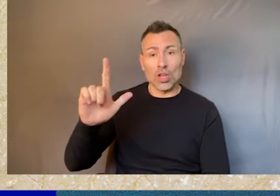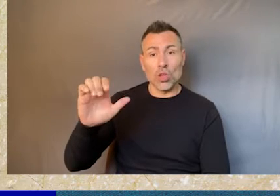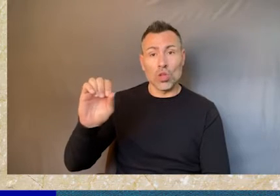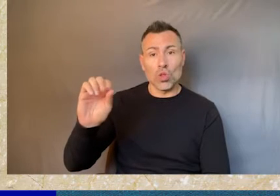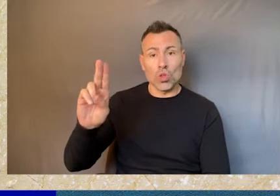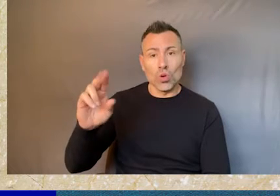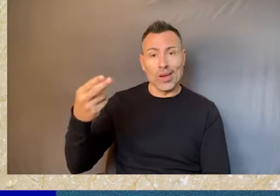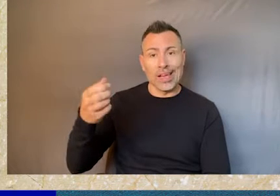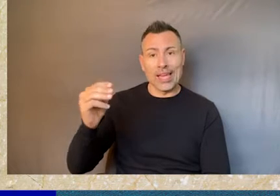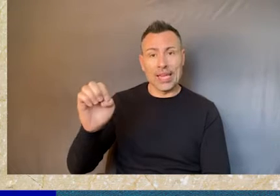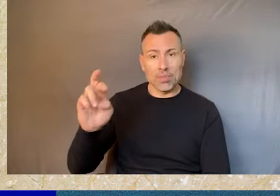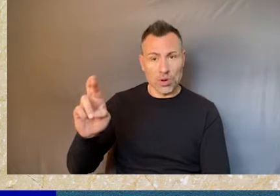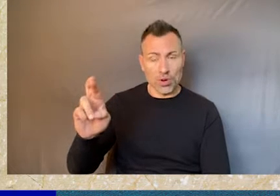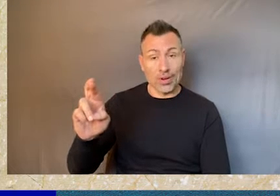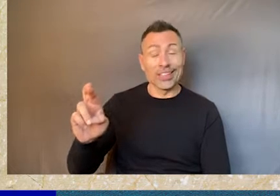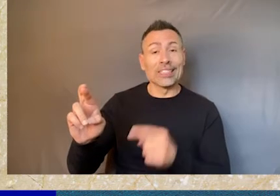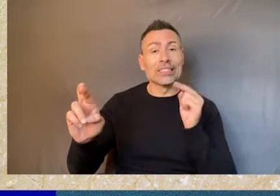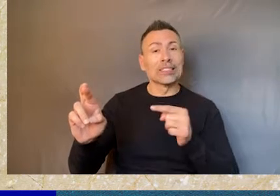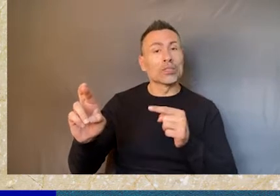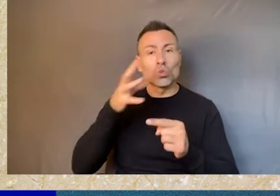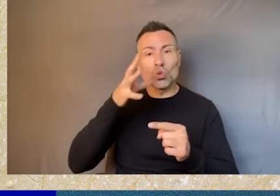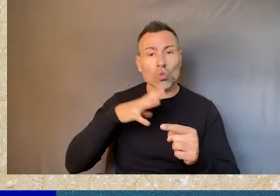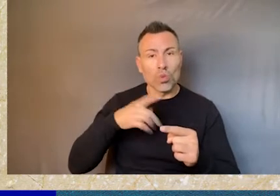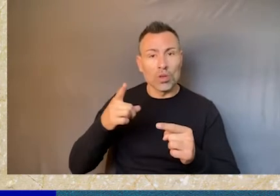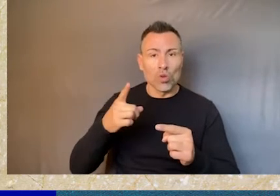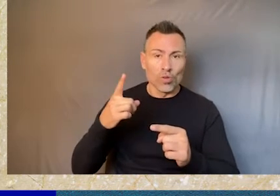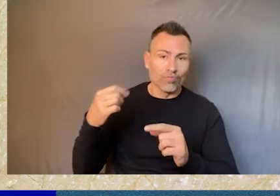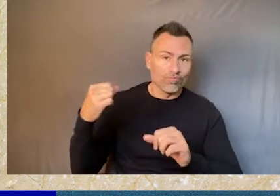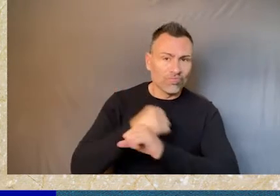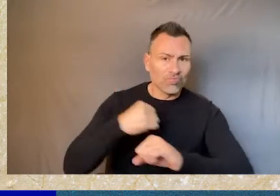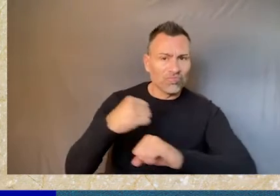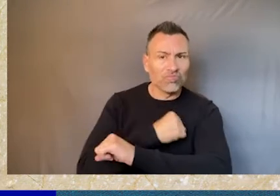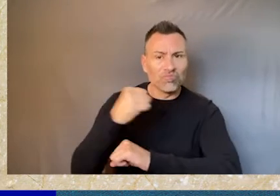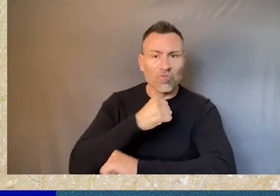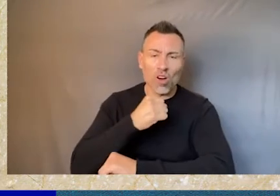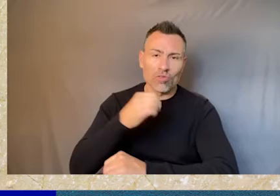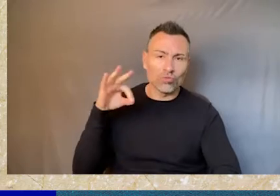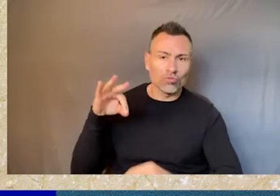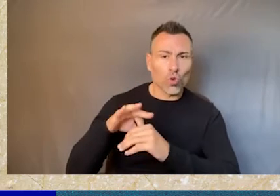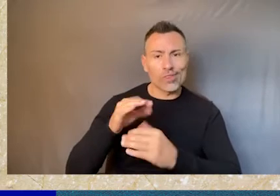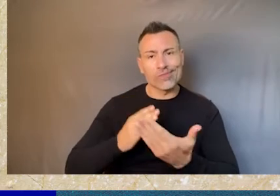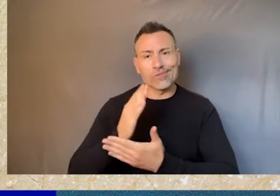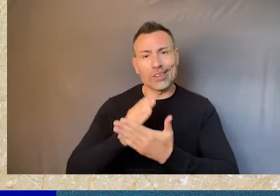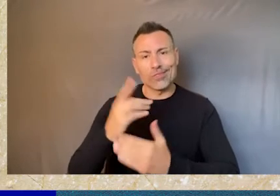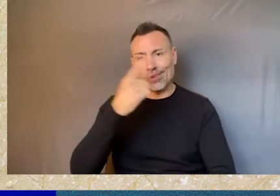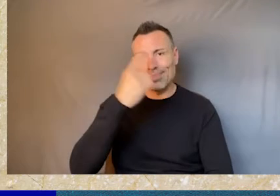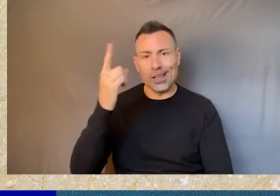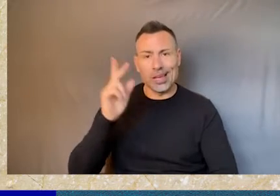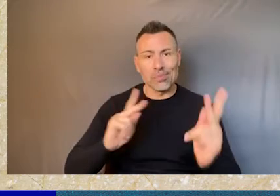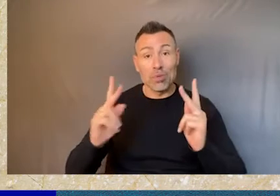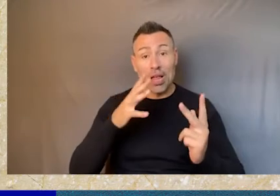Now, Fannie Lou Hamer was a woman who fought for the voting rights of Black people and women in the 1950s and